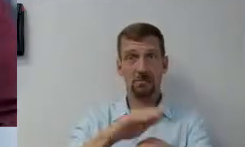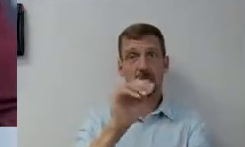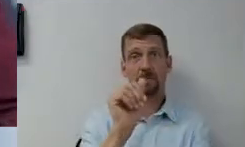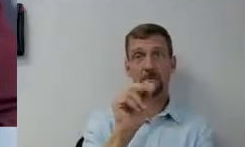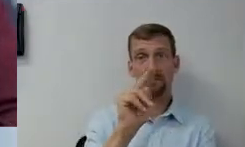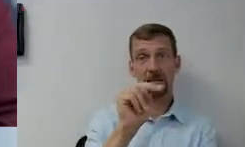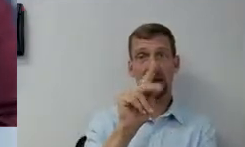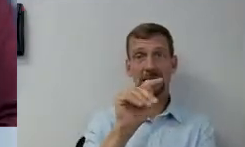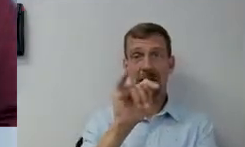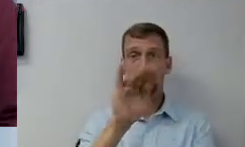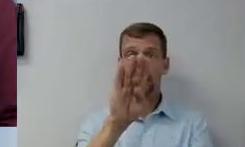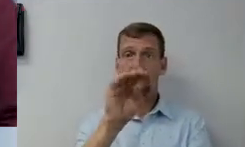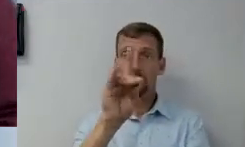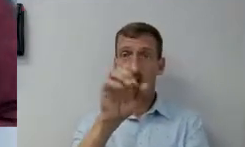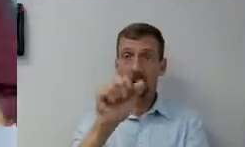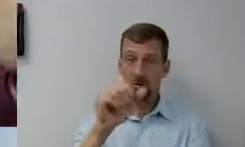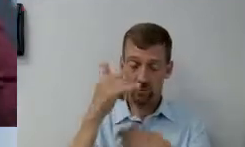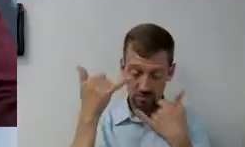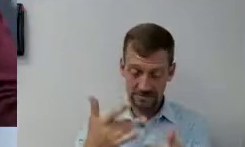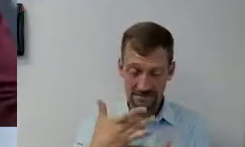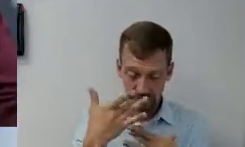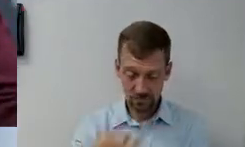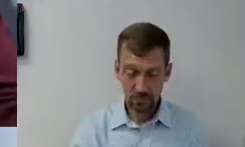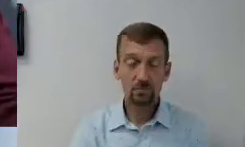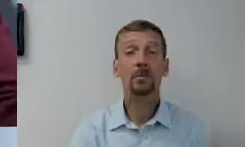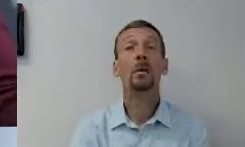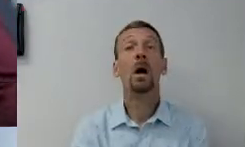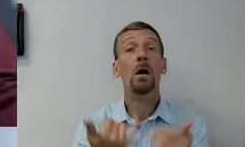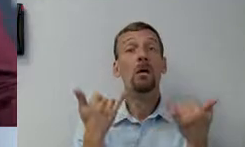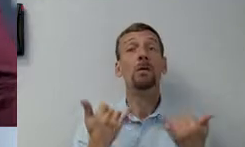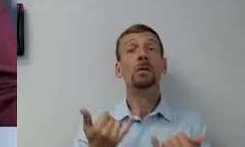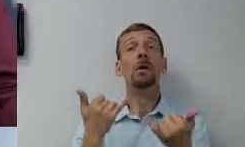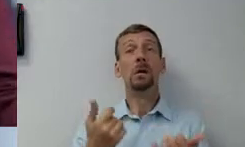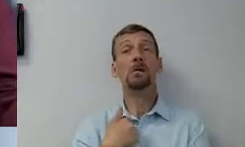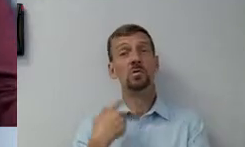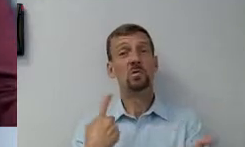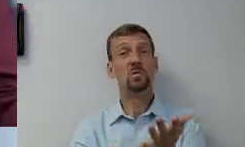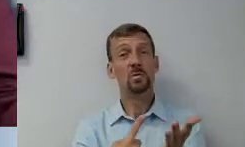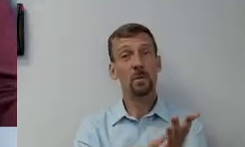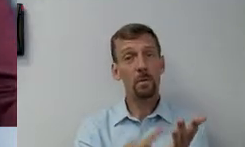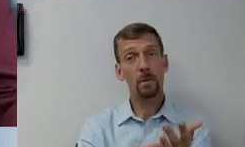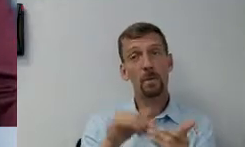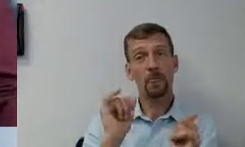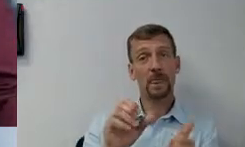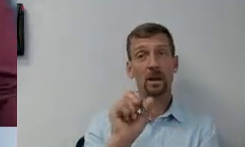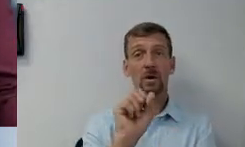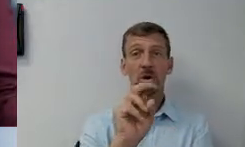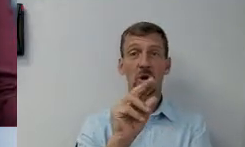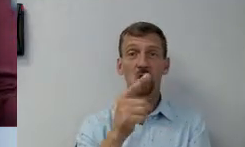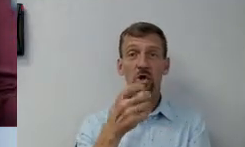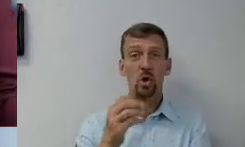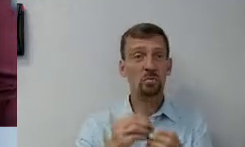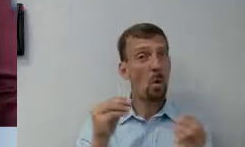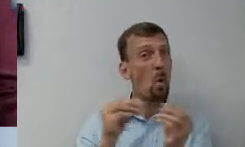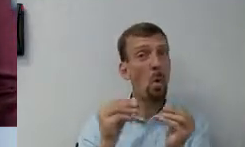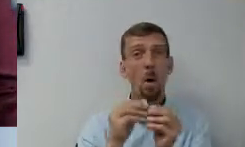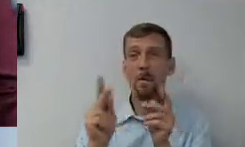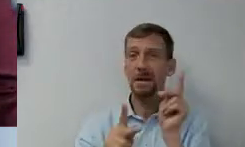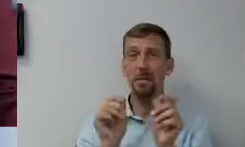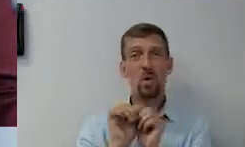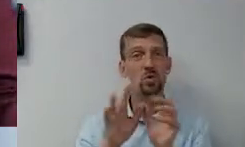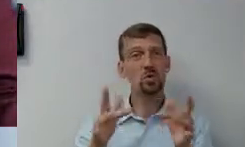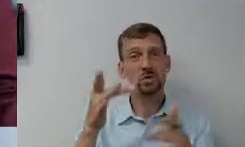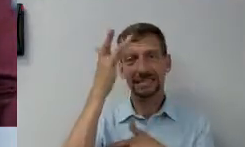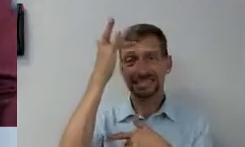Very interesting. Okay, so we're talking about the surge we're kind of having right now, and then there's rumors